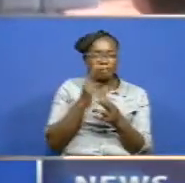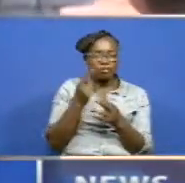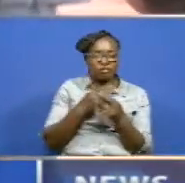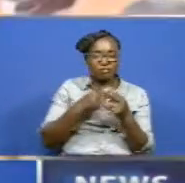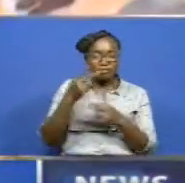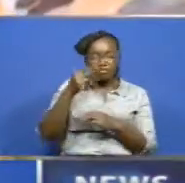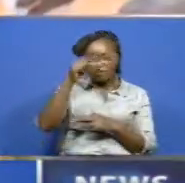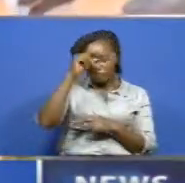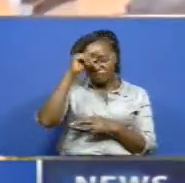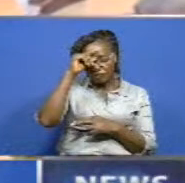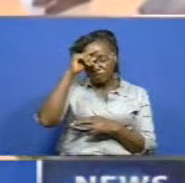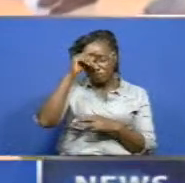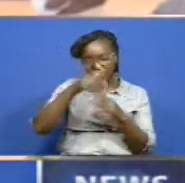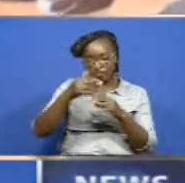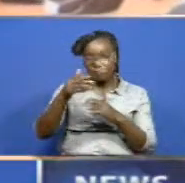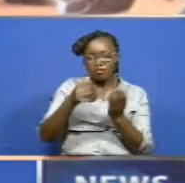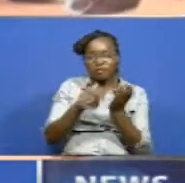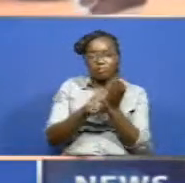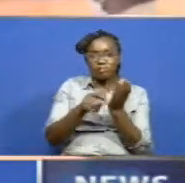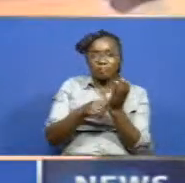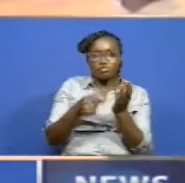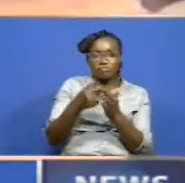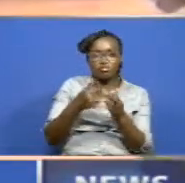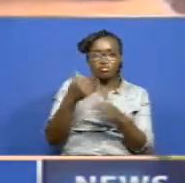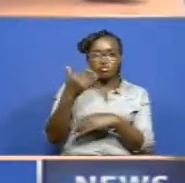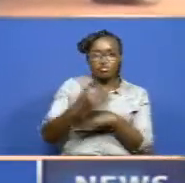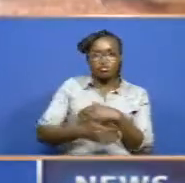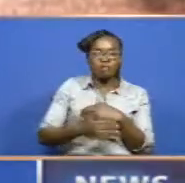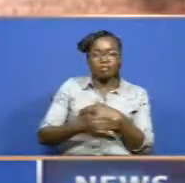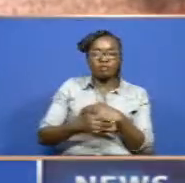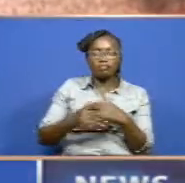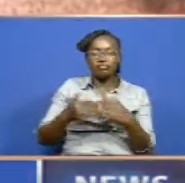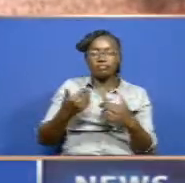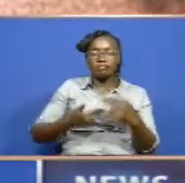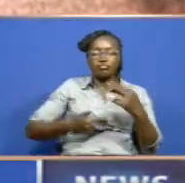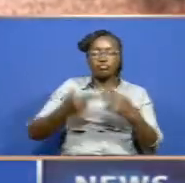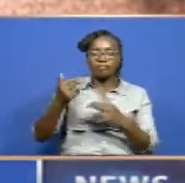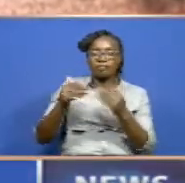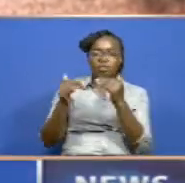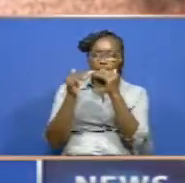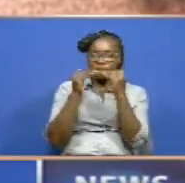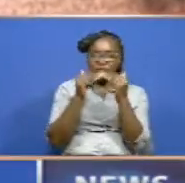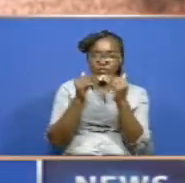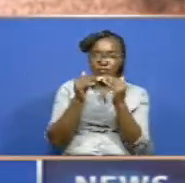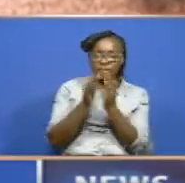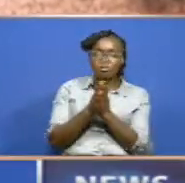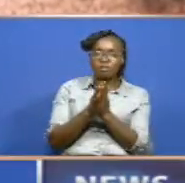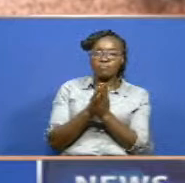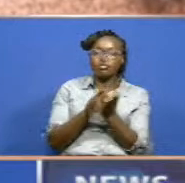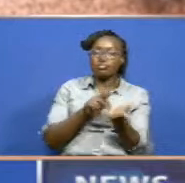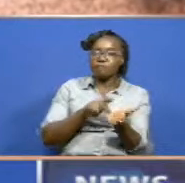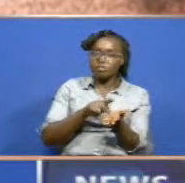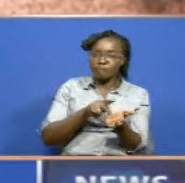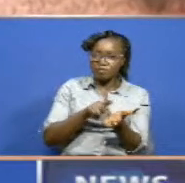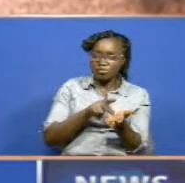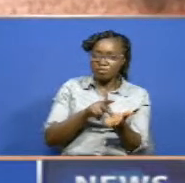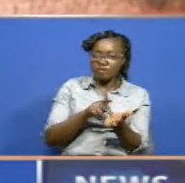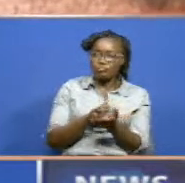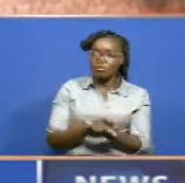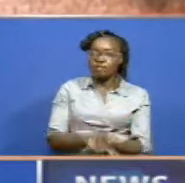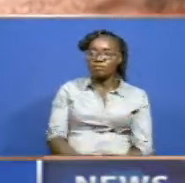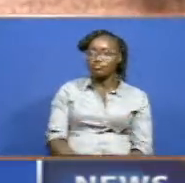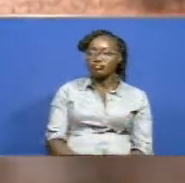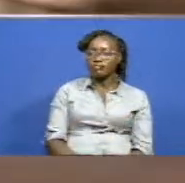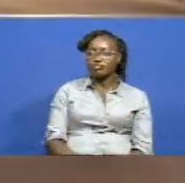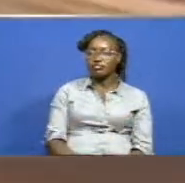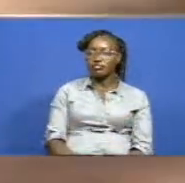the government after maize import from the neighboring countries were found to be having high levels of aflatoxin contamination. Benson Rioba reporting